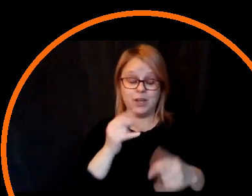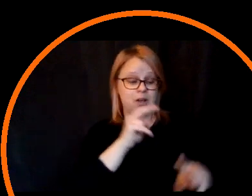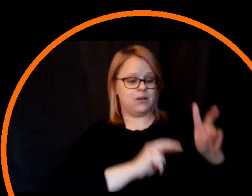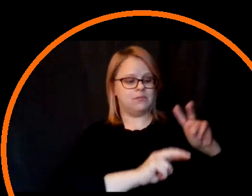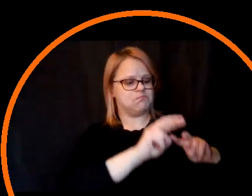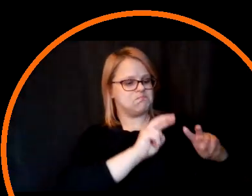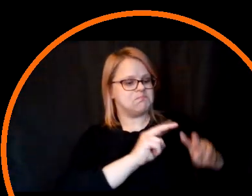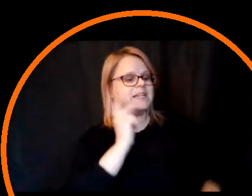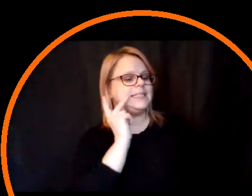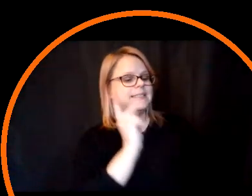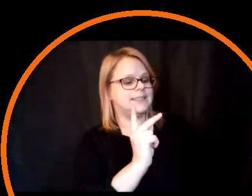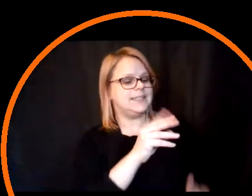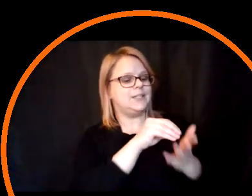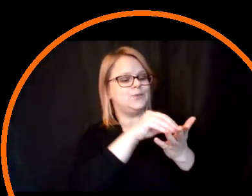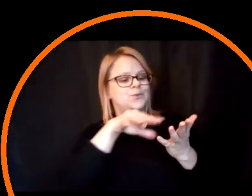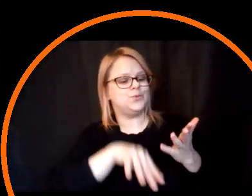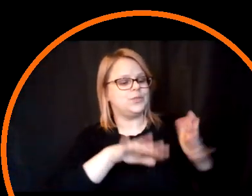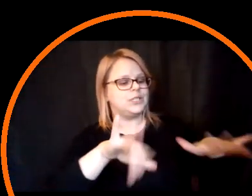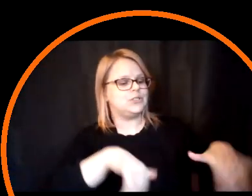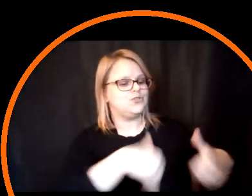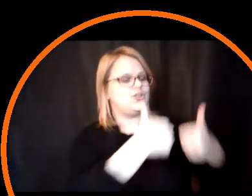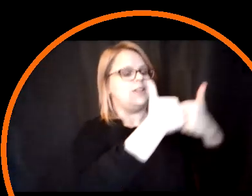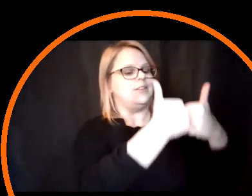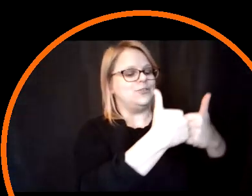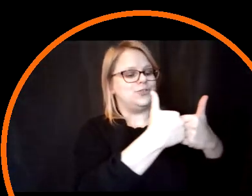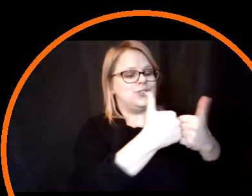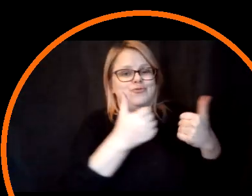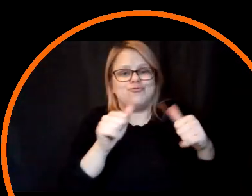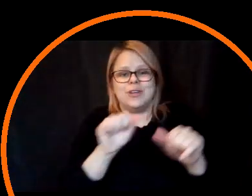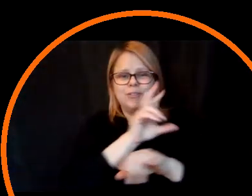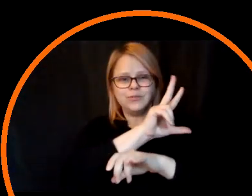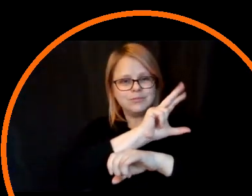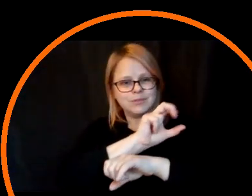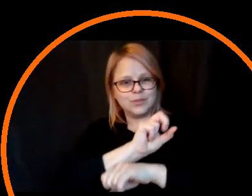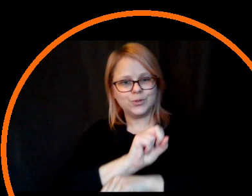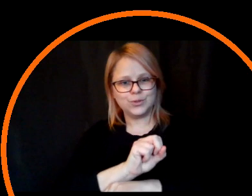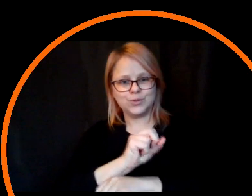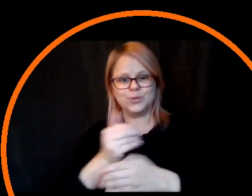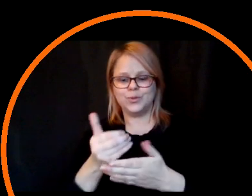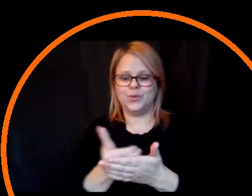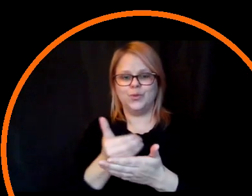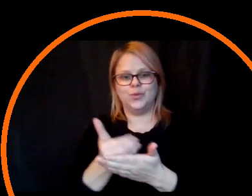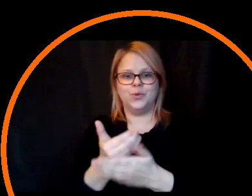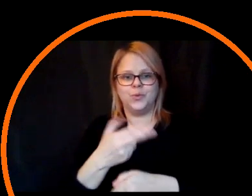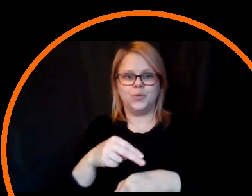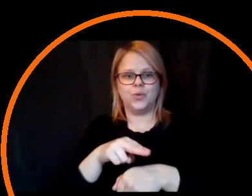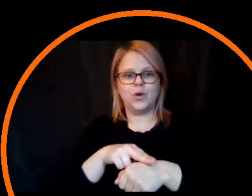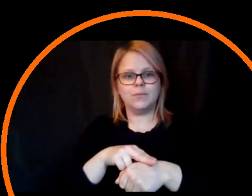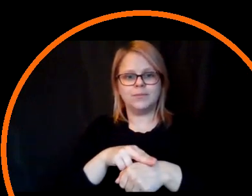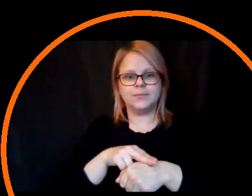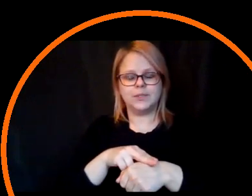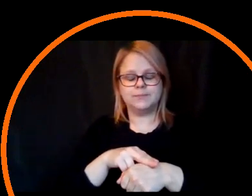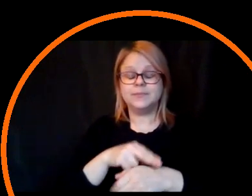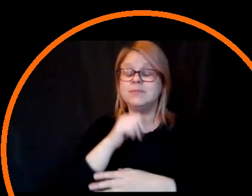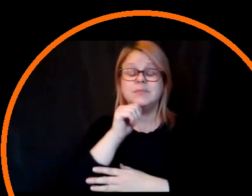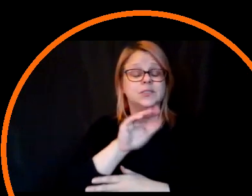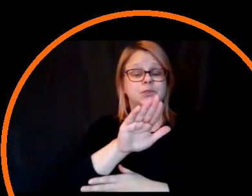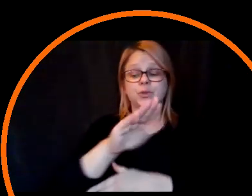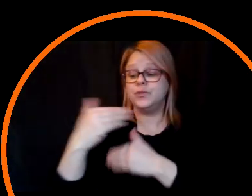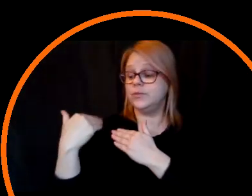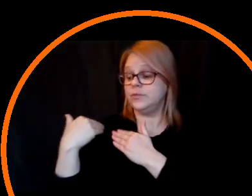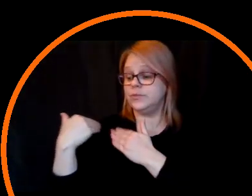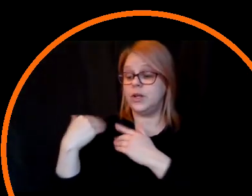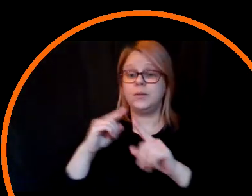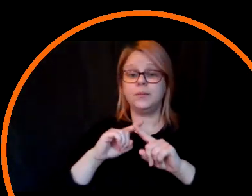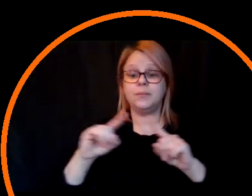that students like you all are facing trying to adapt to this new normal. Through no fault of your own, your lives have been